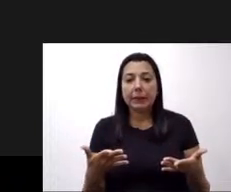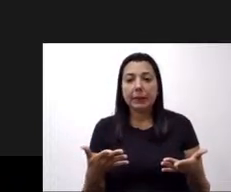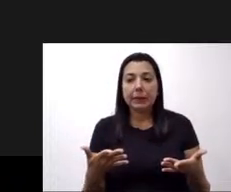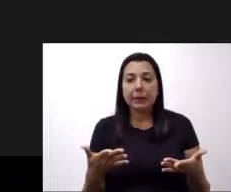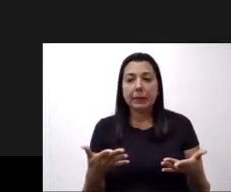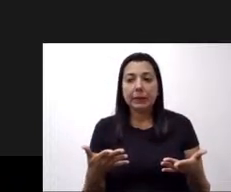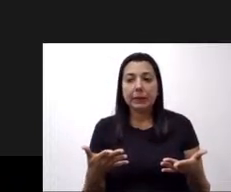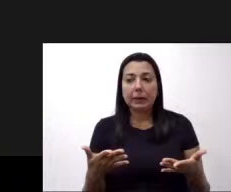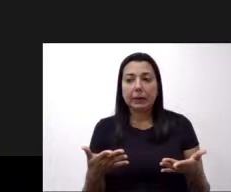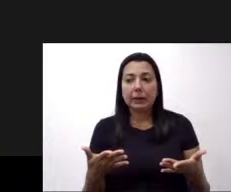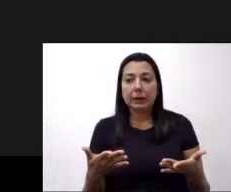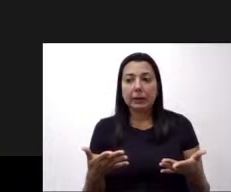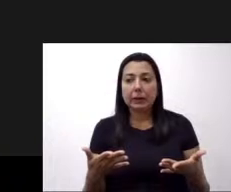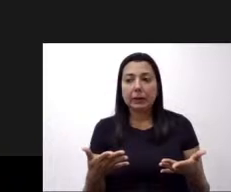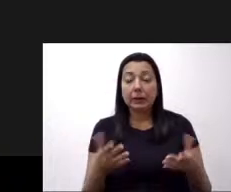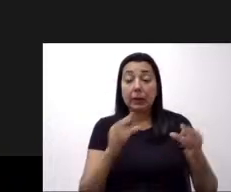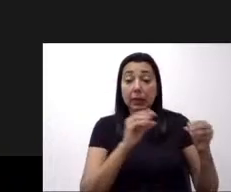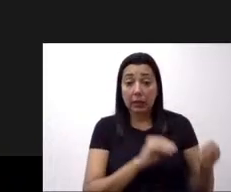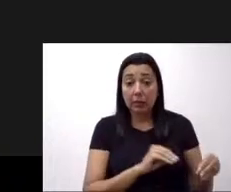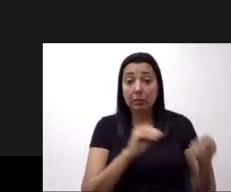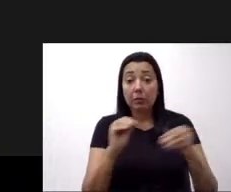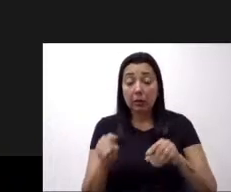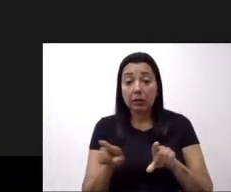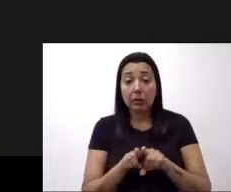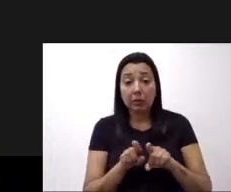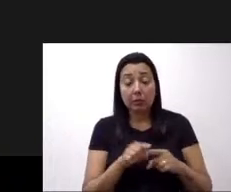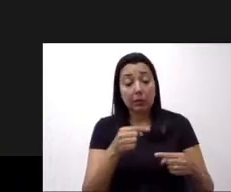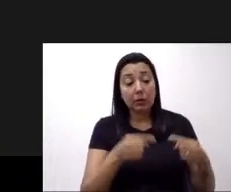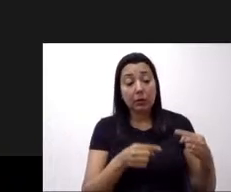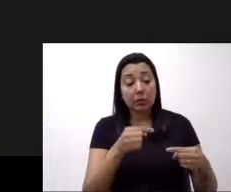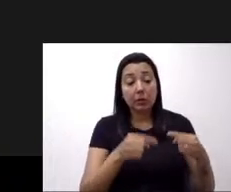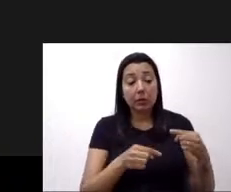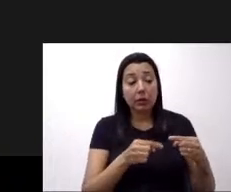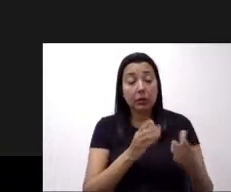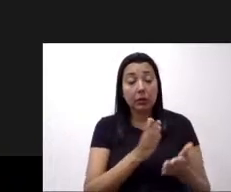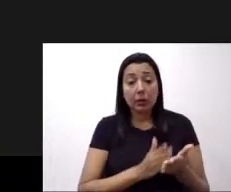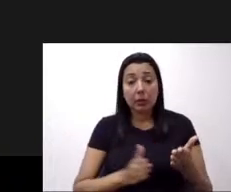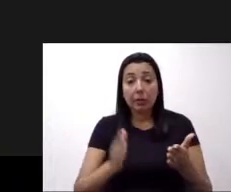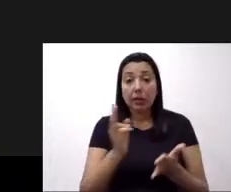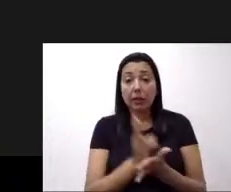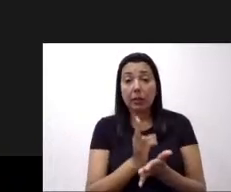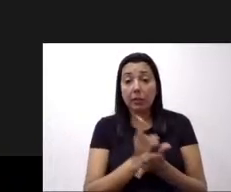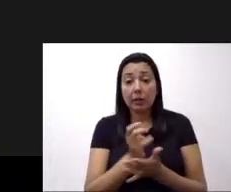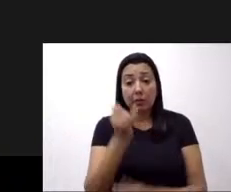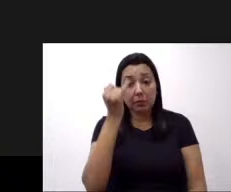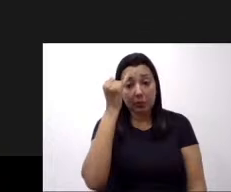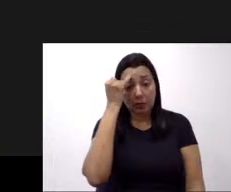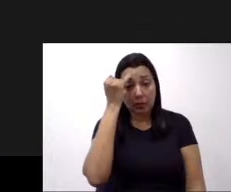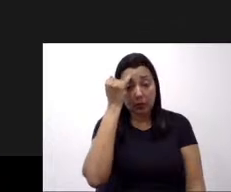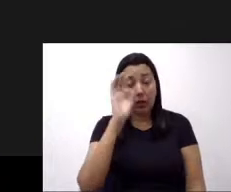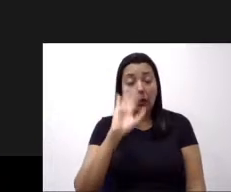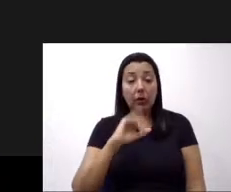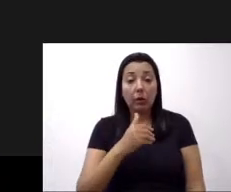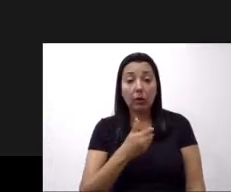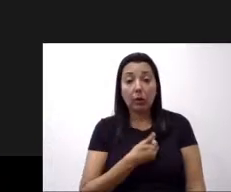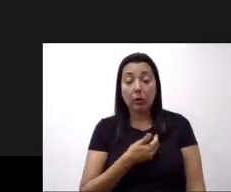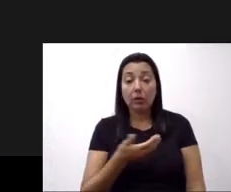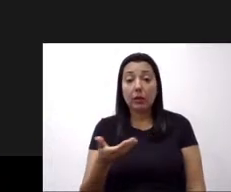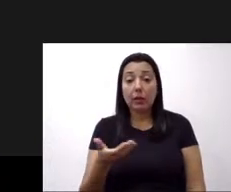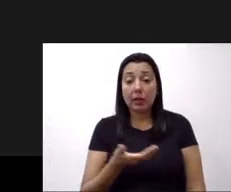change, which is the second part of the same idea, that we try to understand